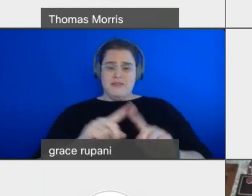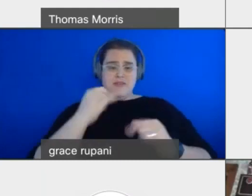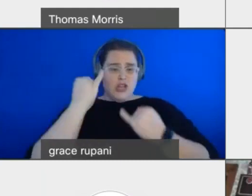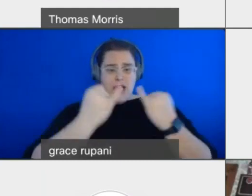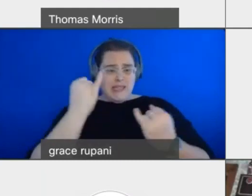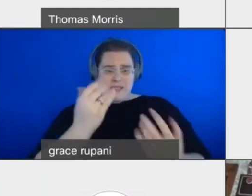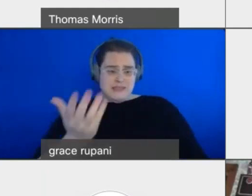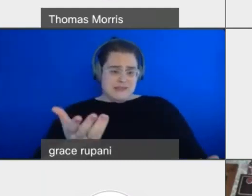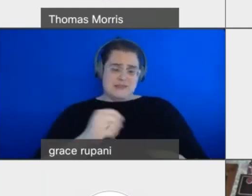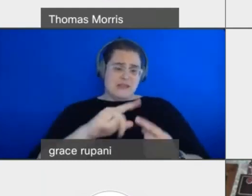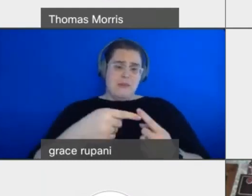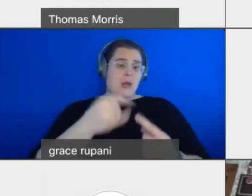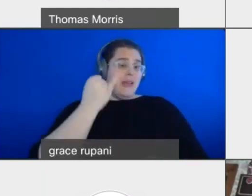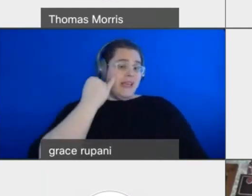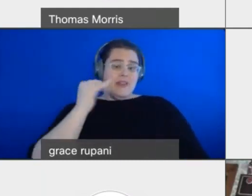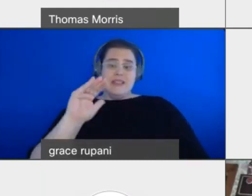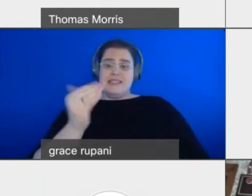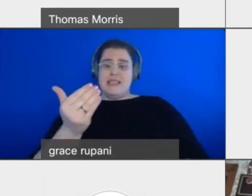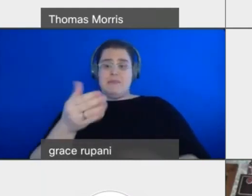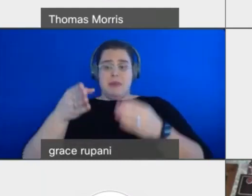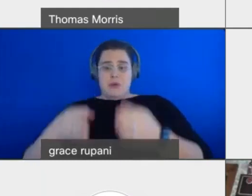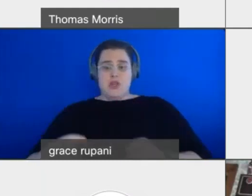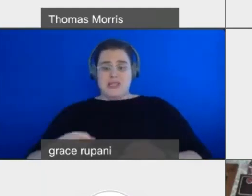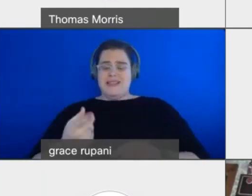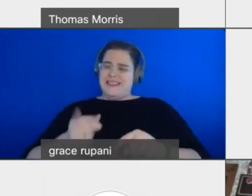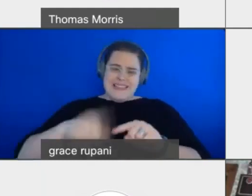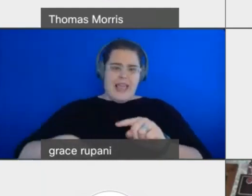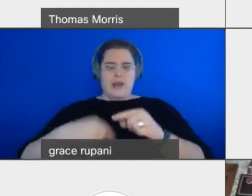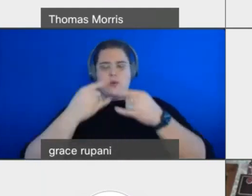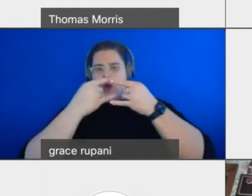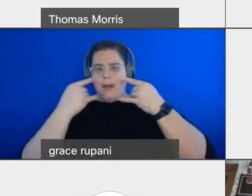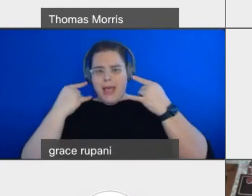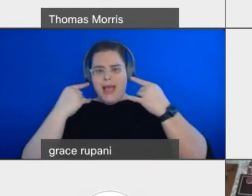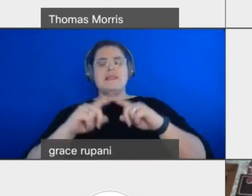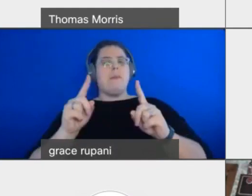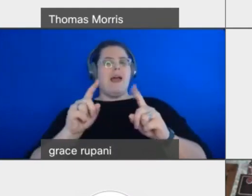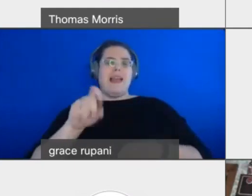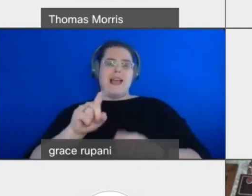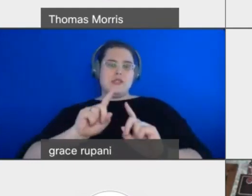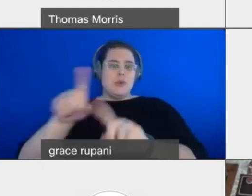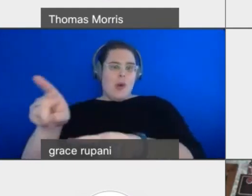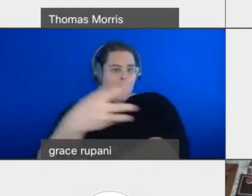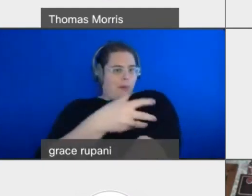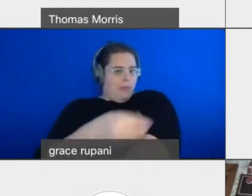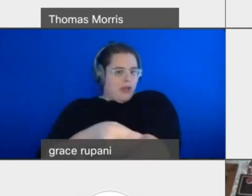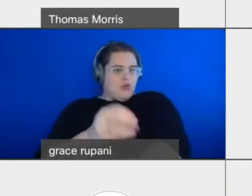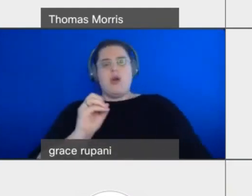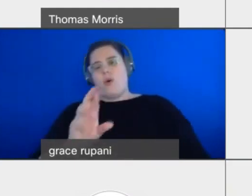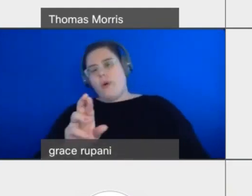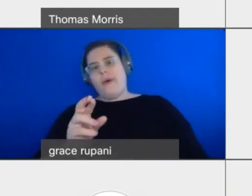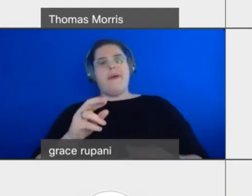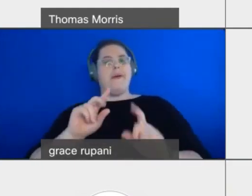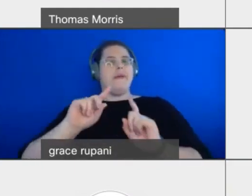who can't wear a mask but has to get blood drawn or has to get healthcare in